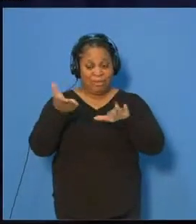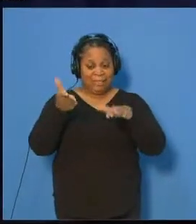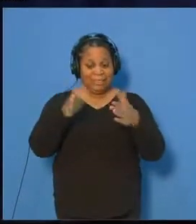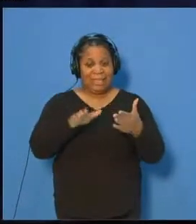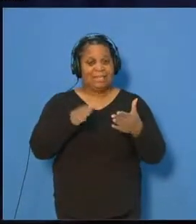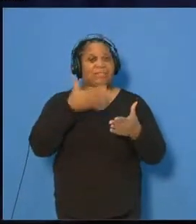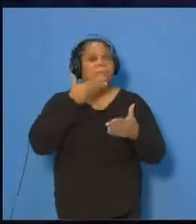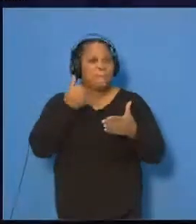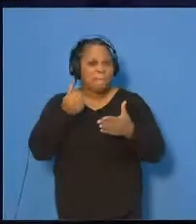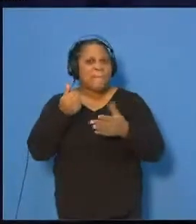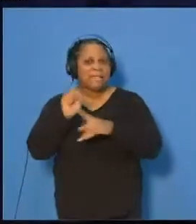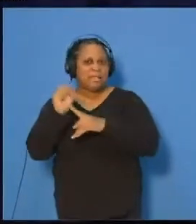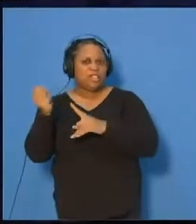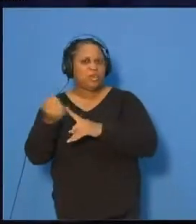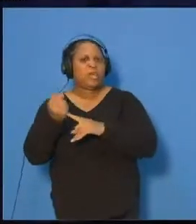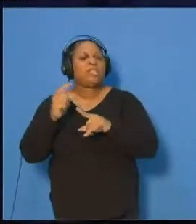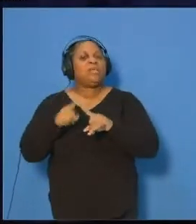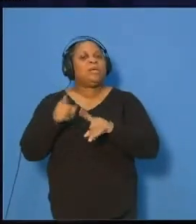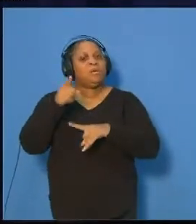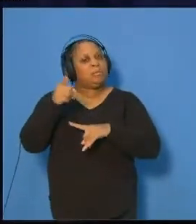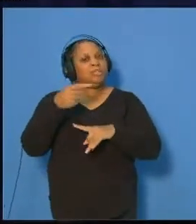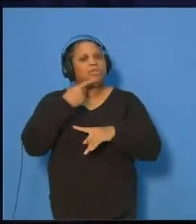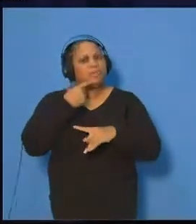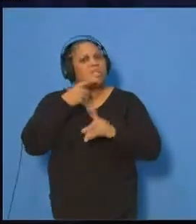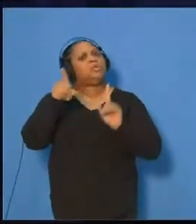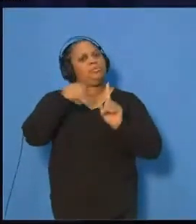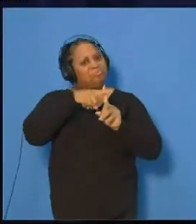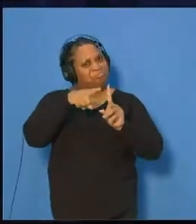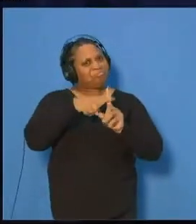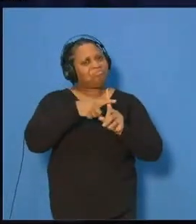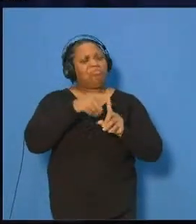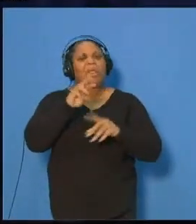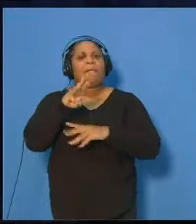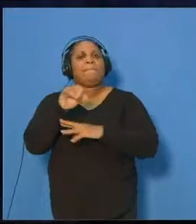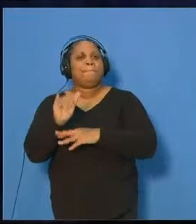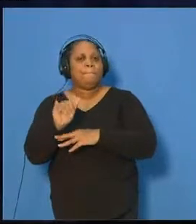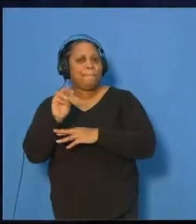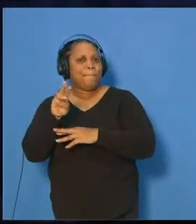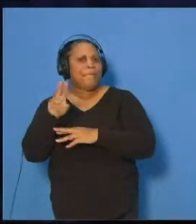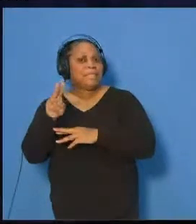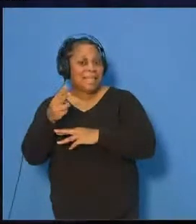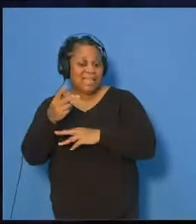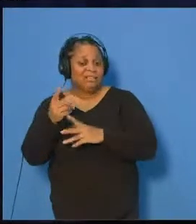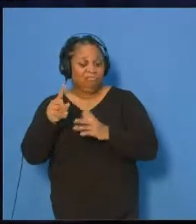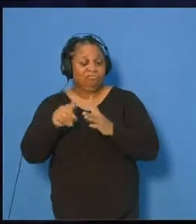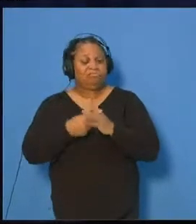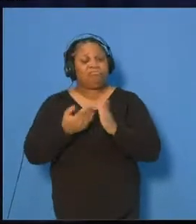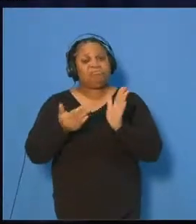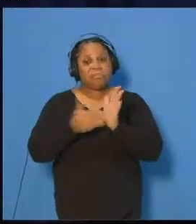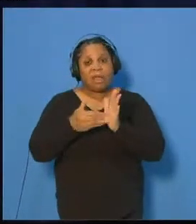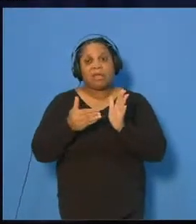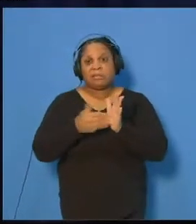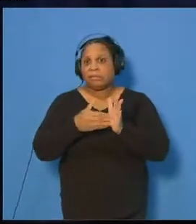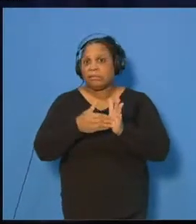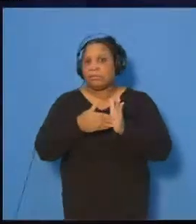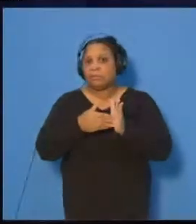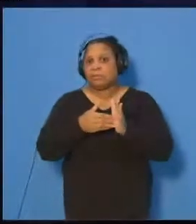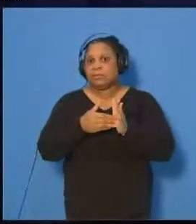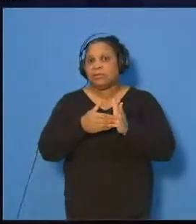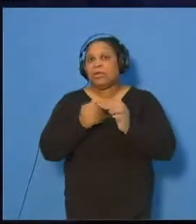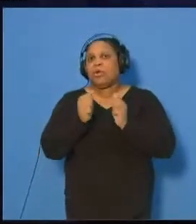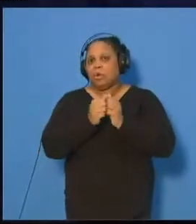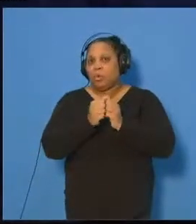you've determined, quite optimistically, that on May 2nd, we will reopen, albeit with